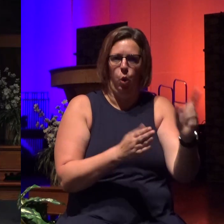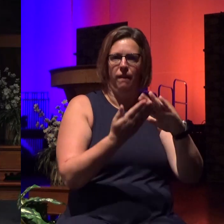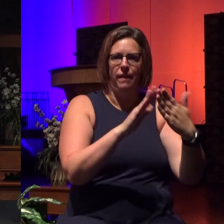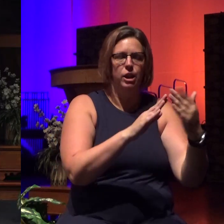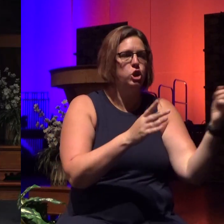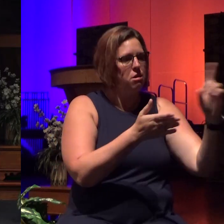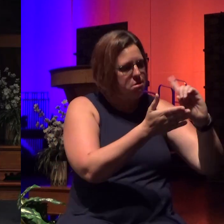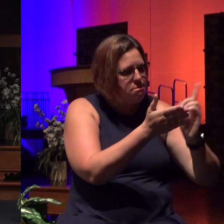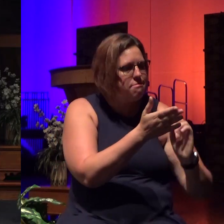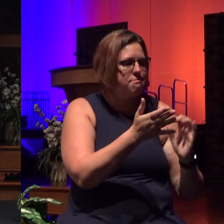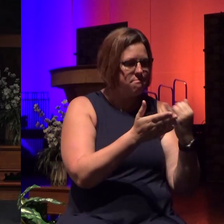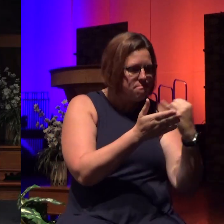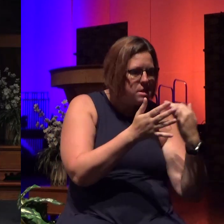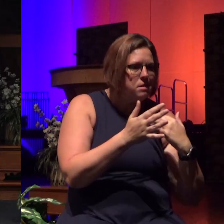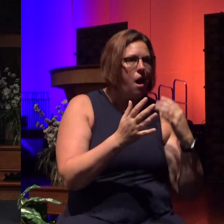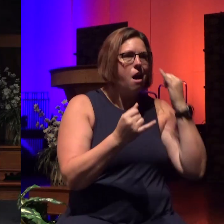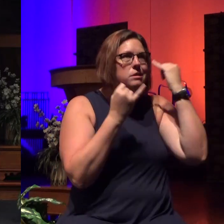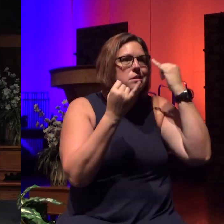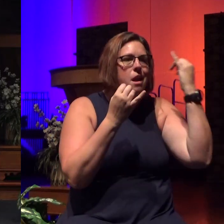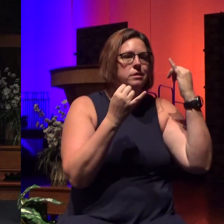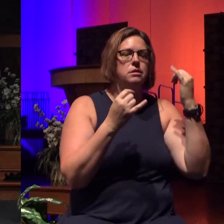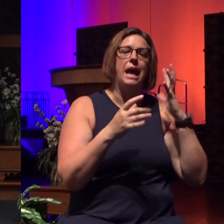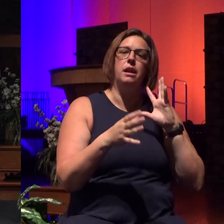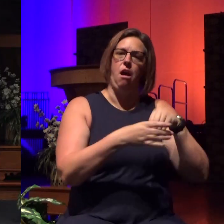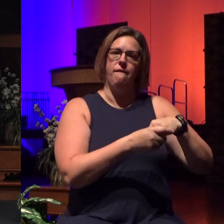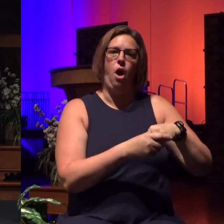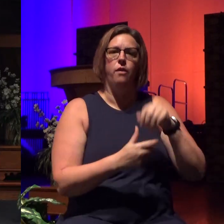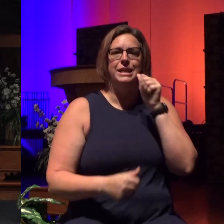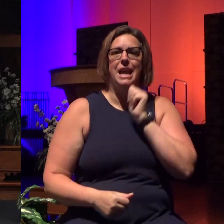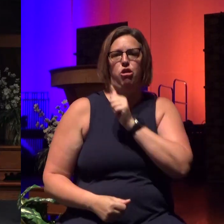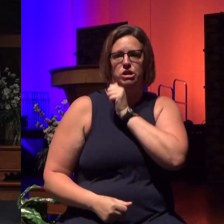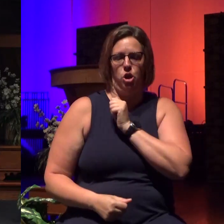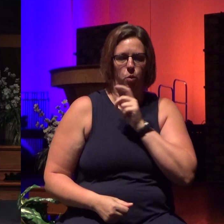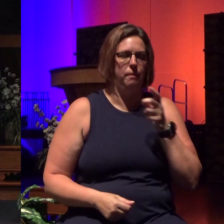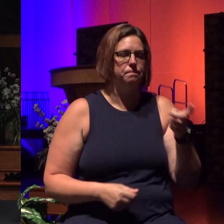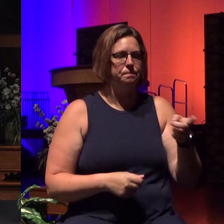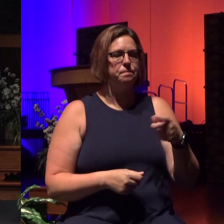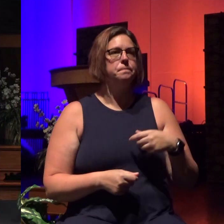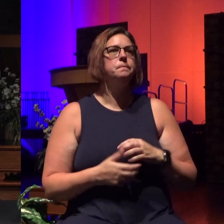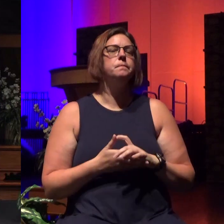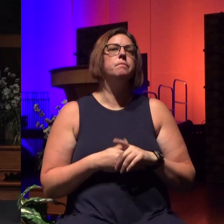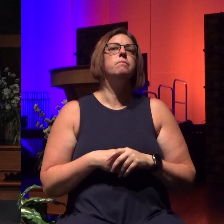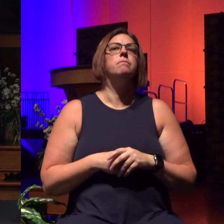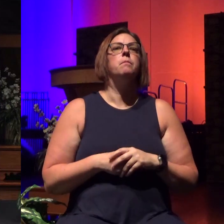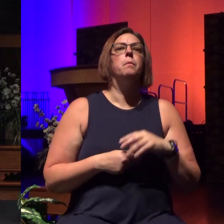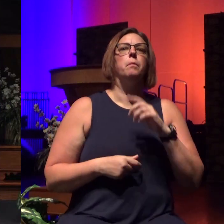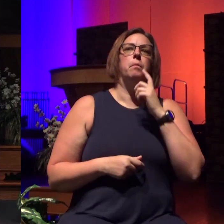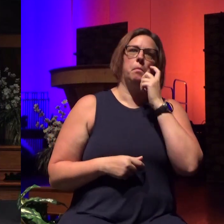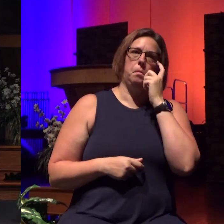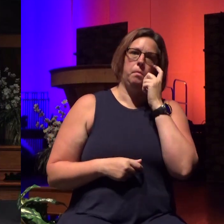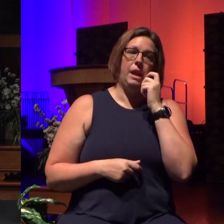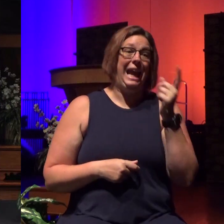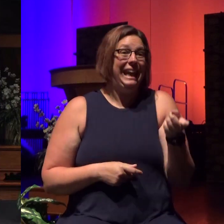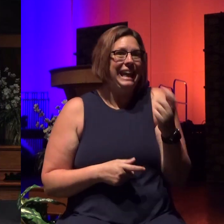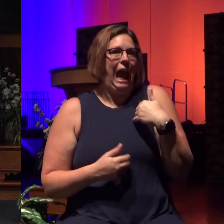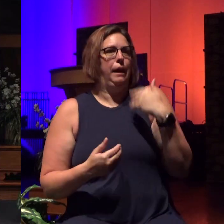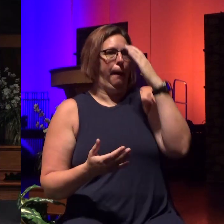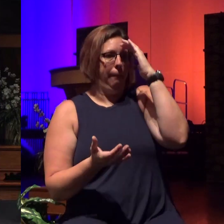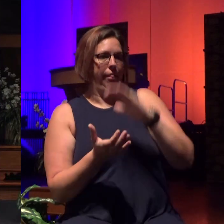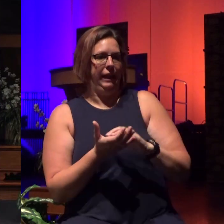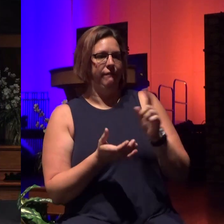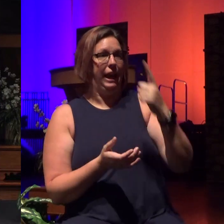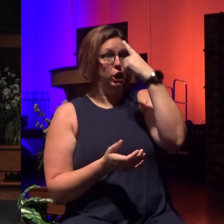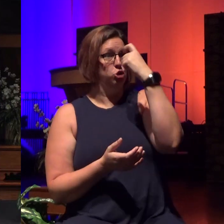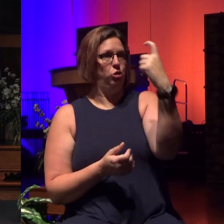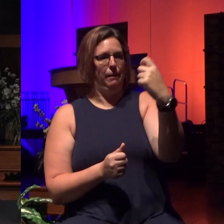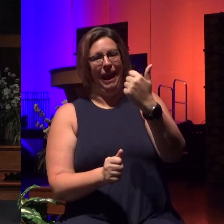got involved in the solar community in Scottsdale. He also would talk at great length about his belief and dream that every